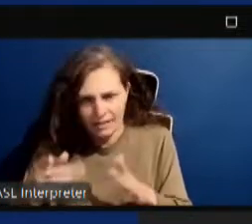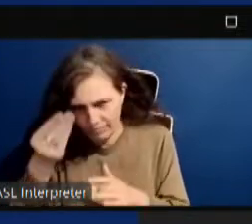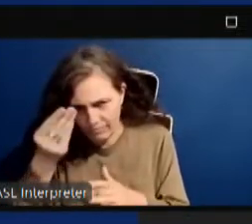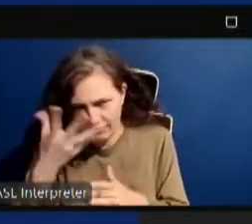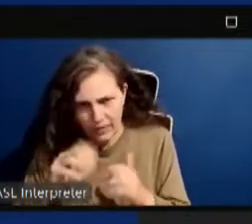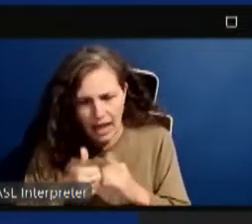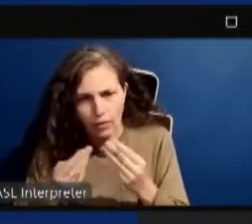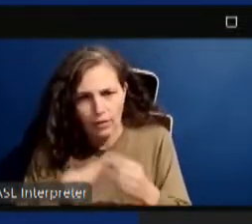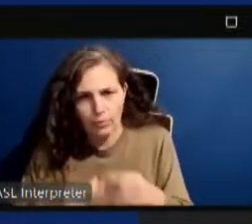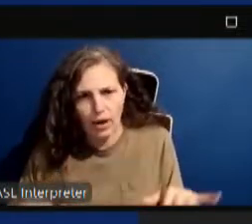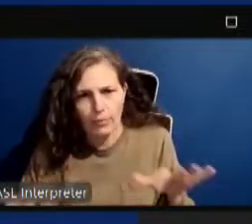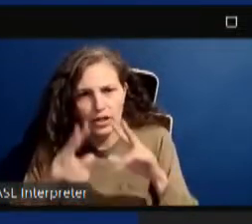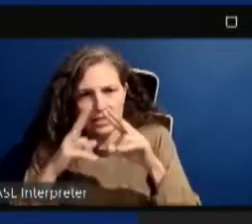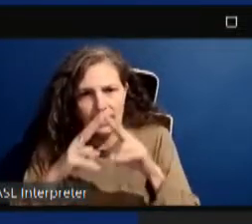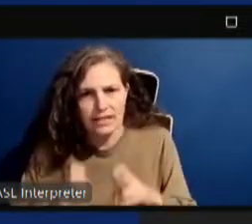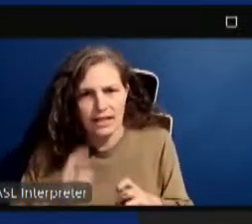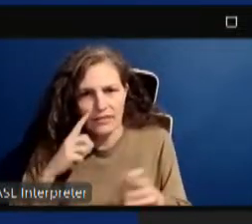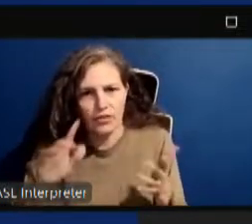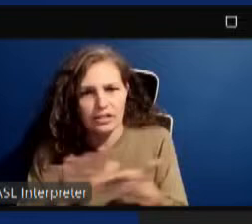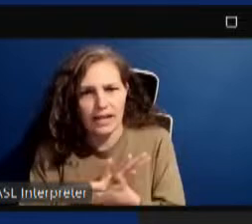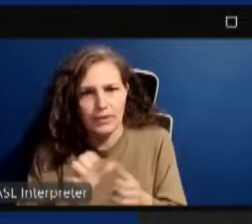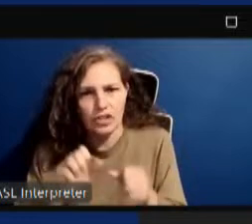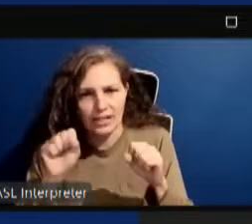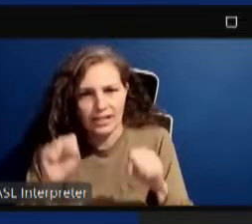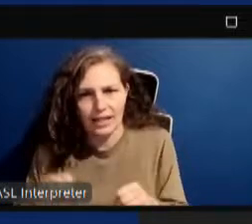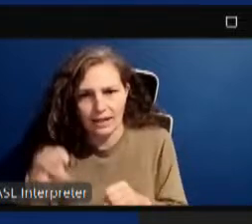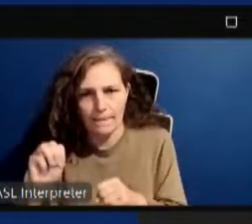the maps be updated at this point?